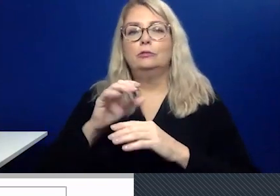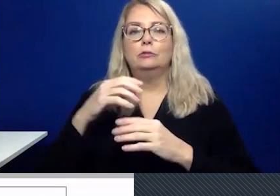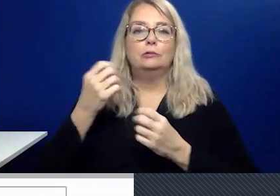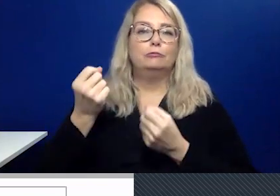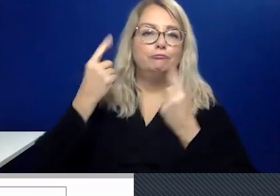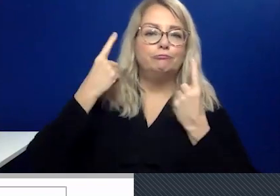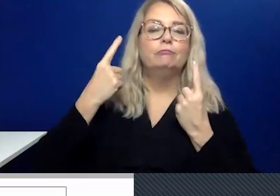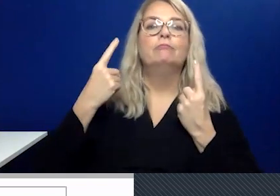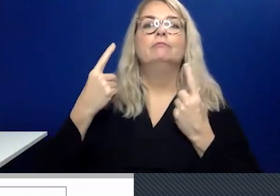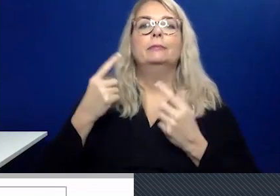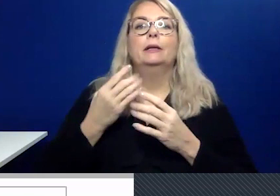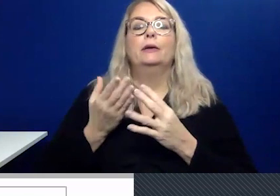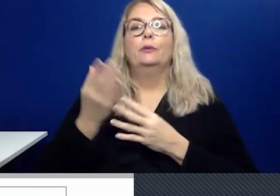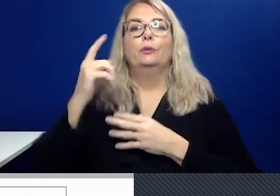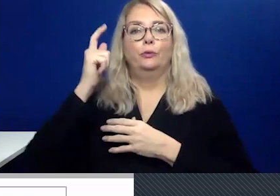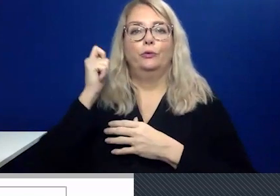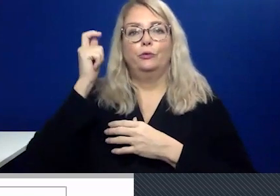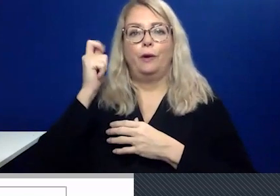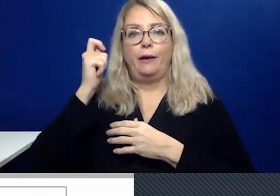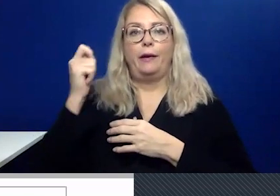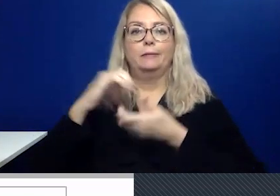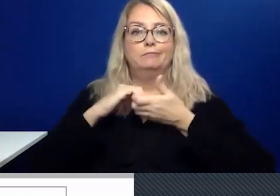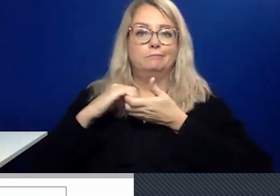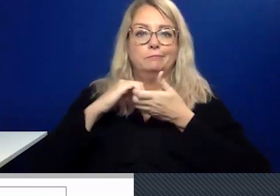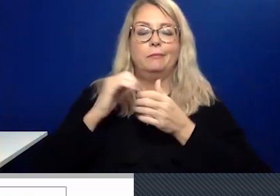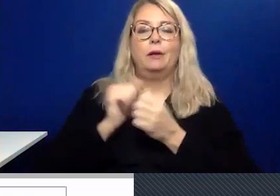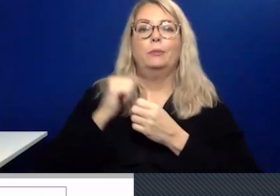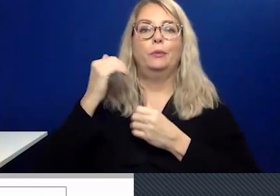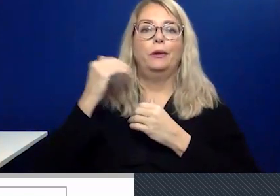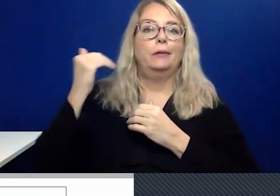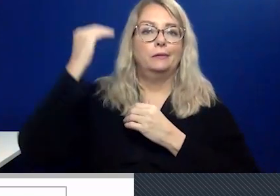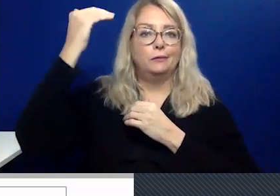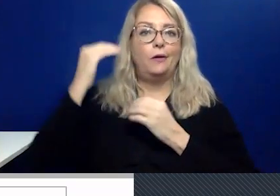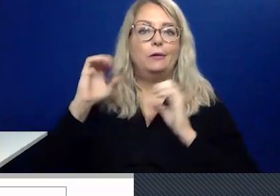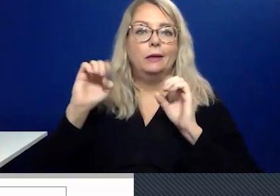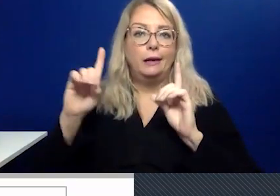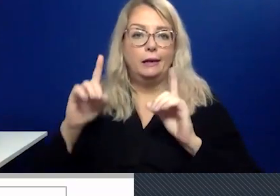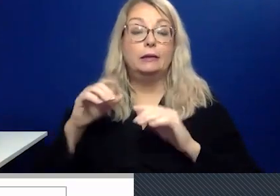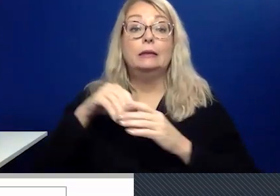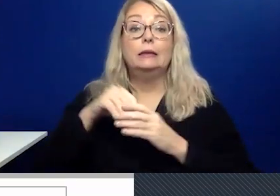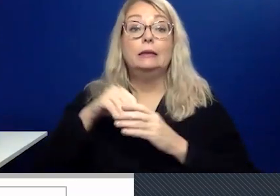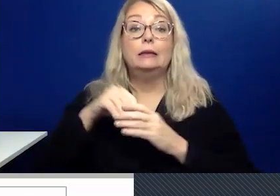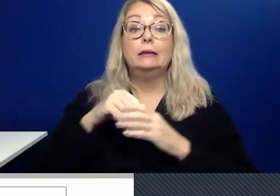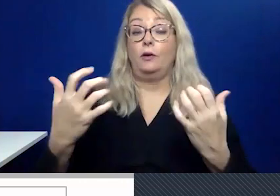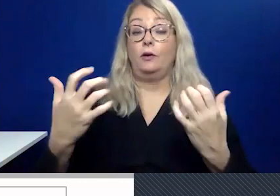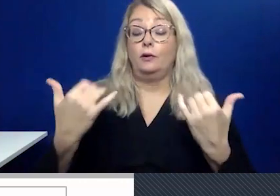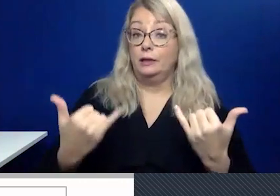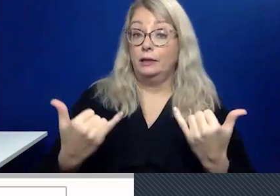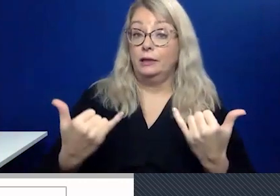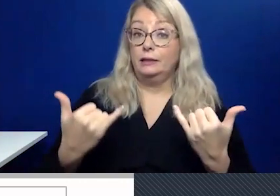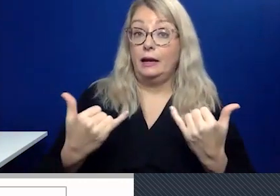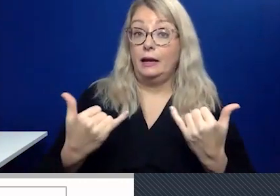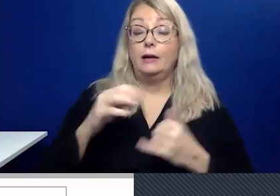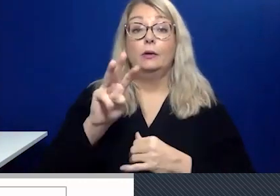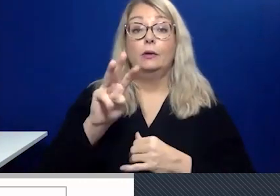business department in collab with Adult Ed. In the audience right now and participating here is William Hernandez.